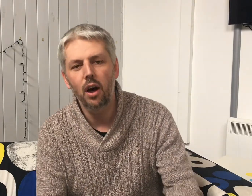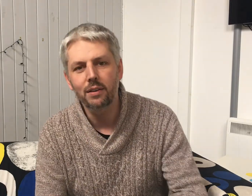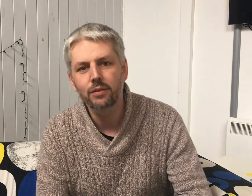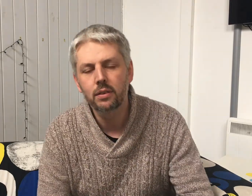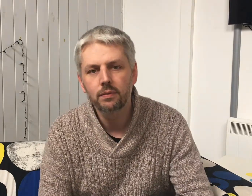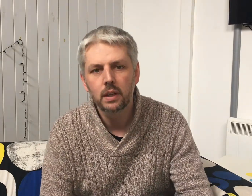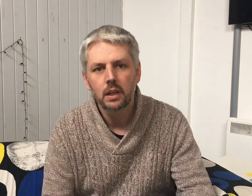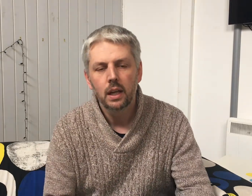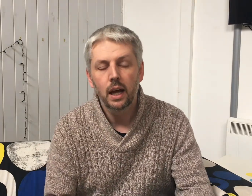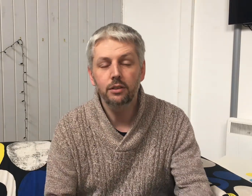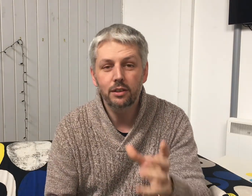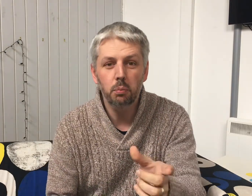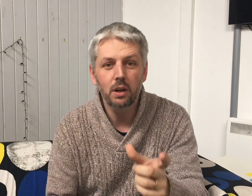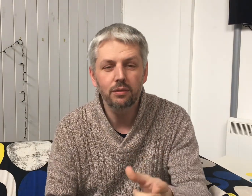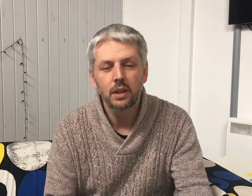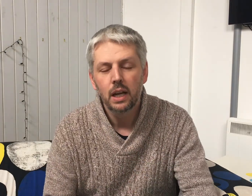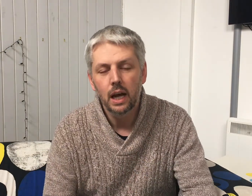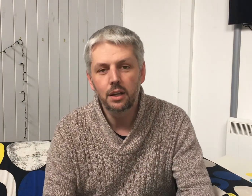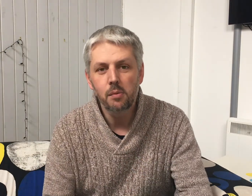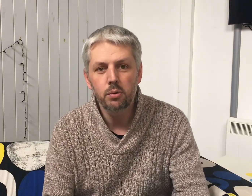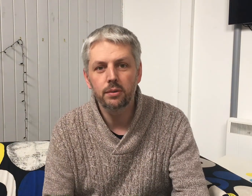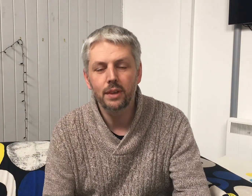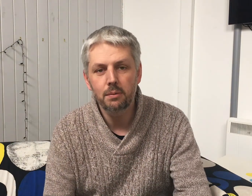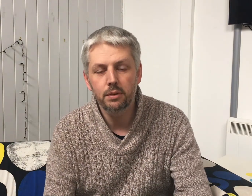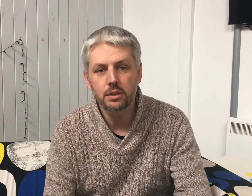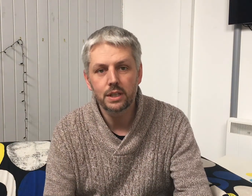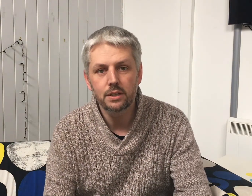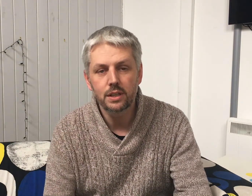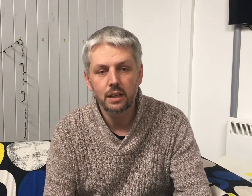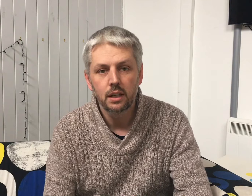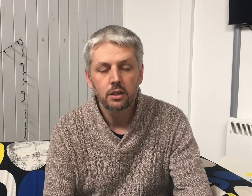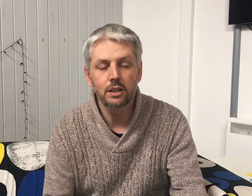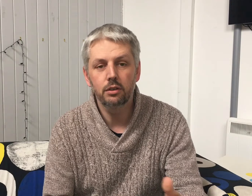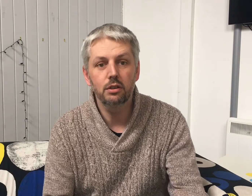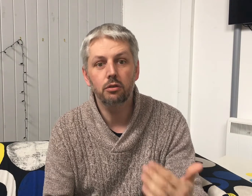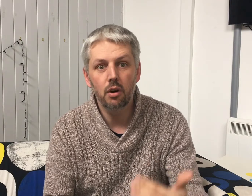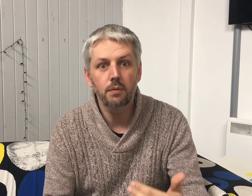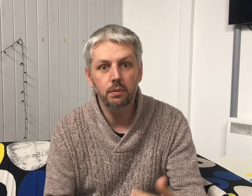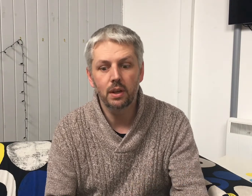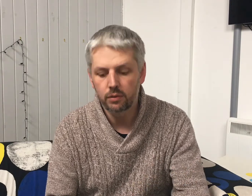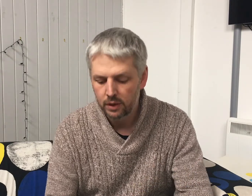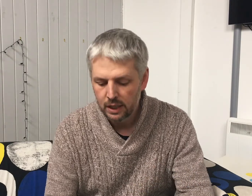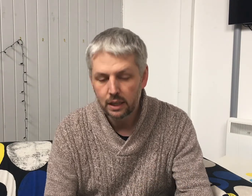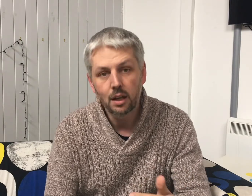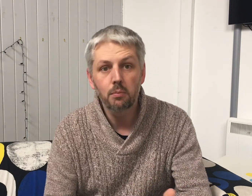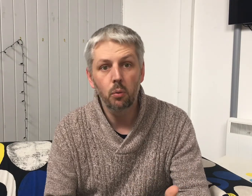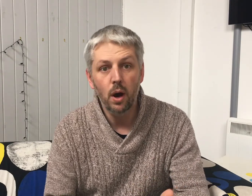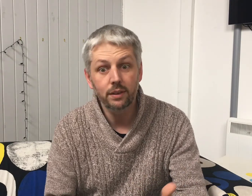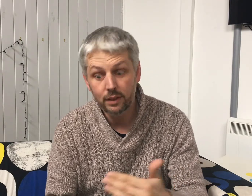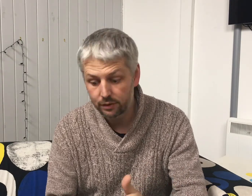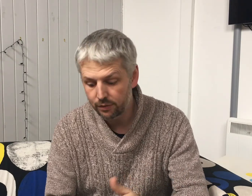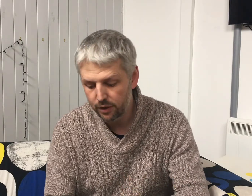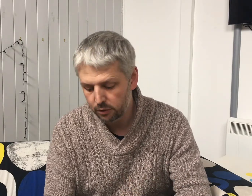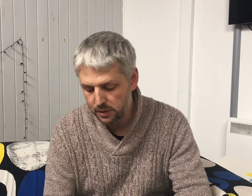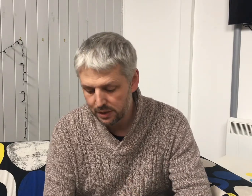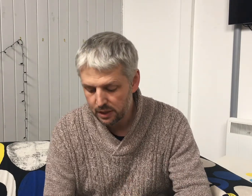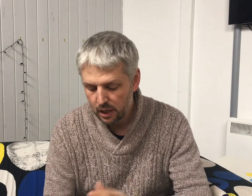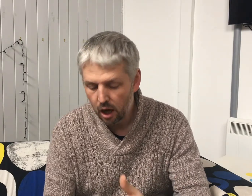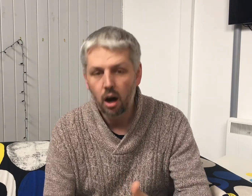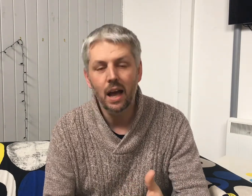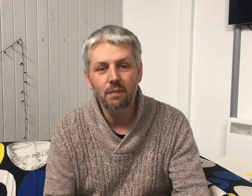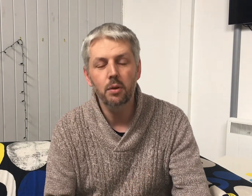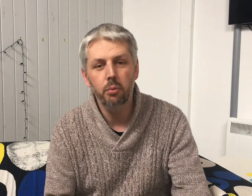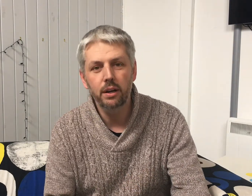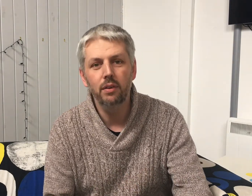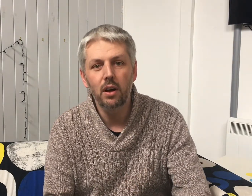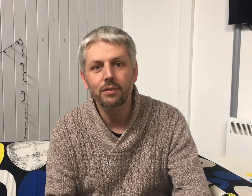of life. So this is one of a number of statements that Jesus said. Jesus described himself in a number of ways. And this is the first one. It says,